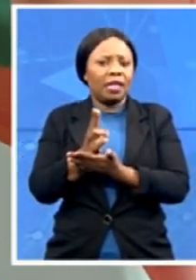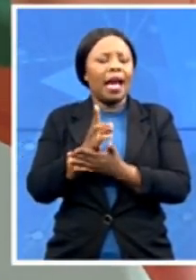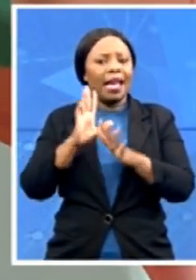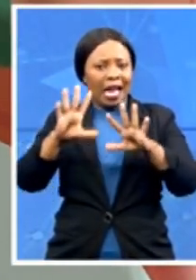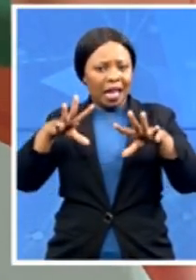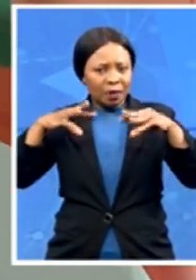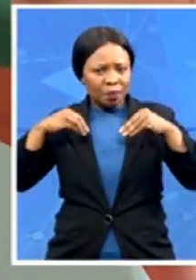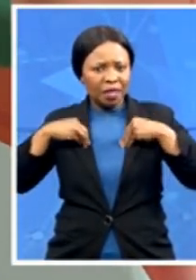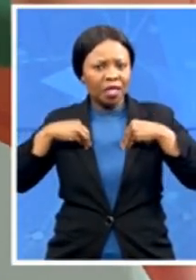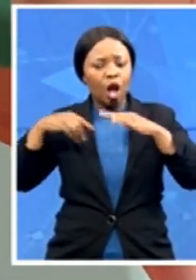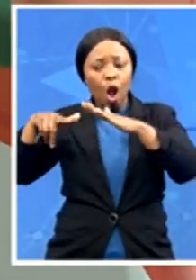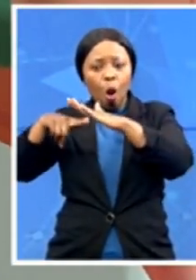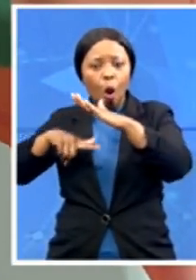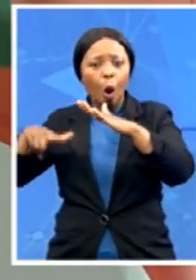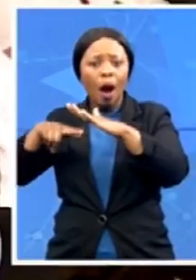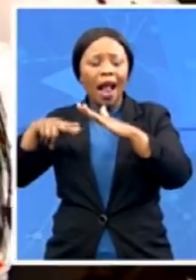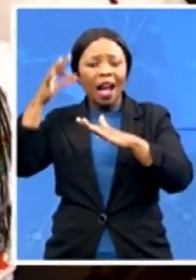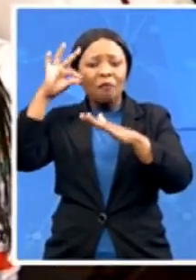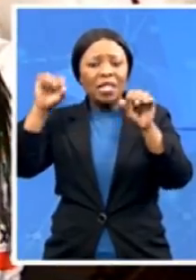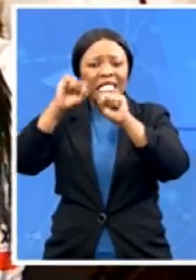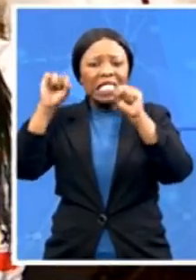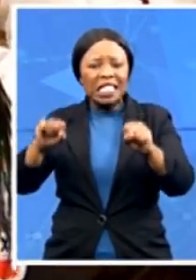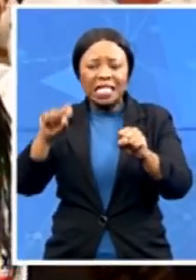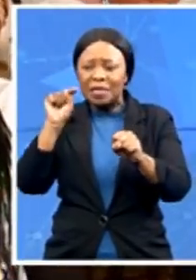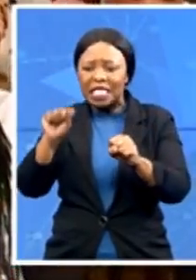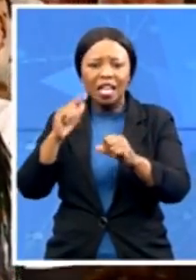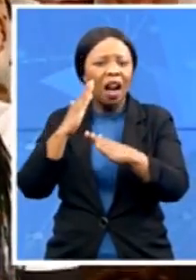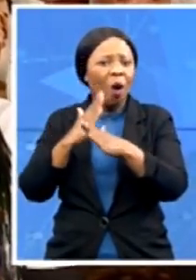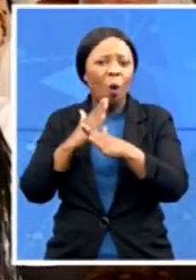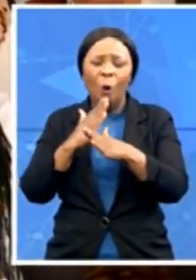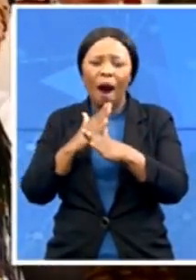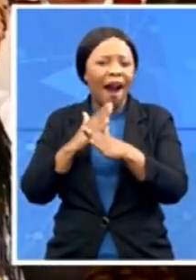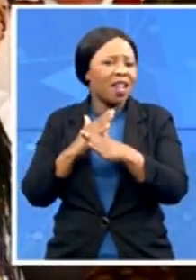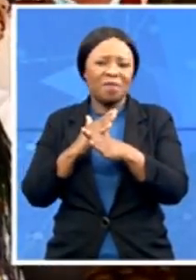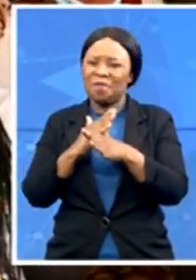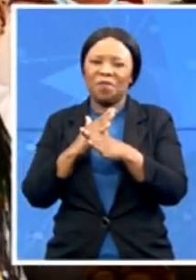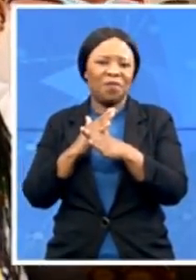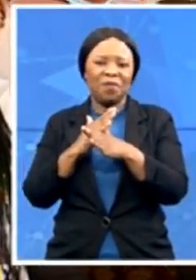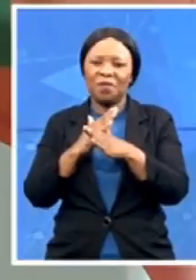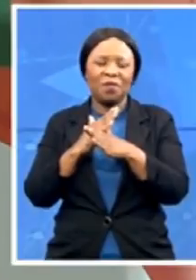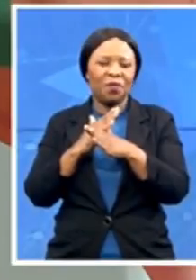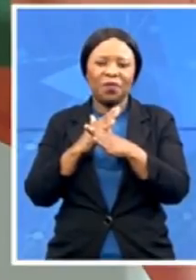working in all respects. The UDM is of the view